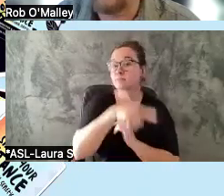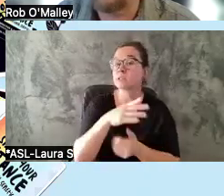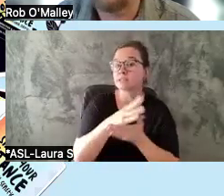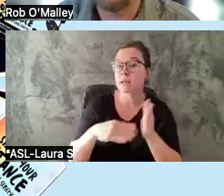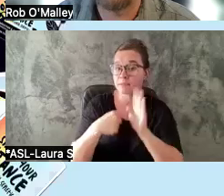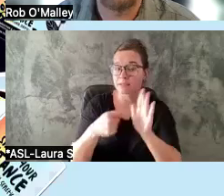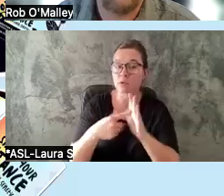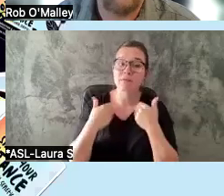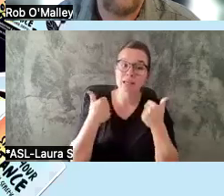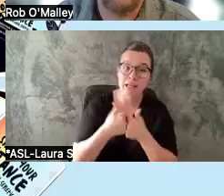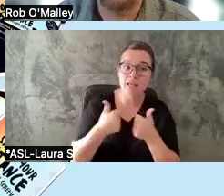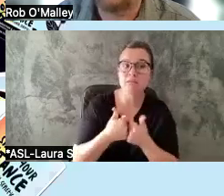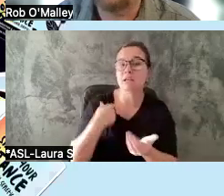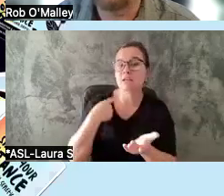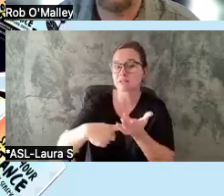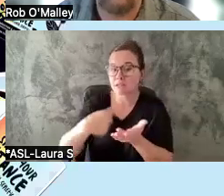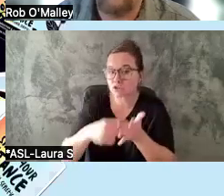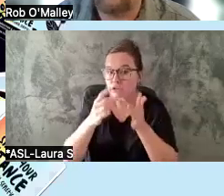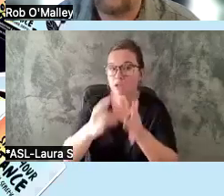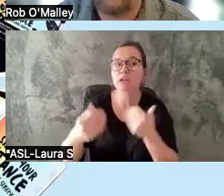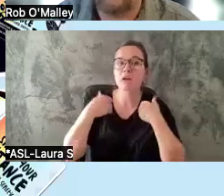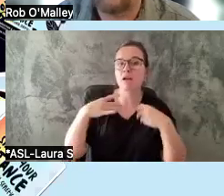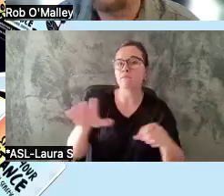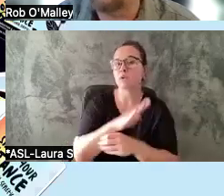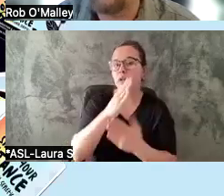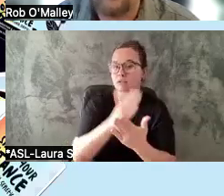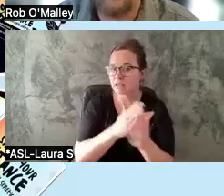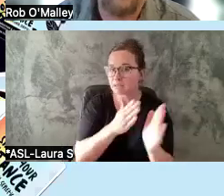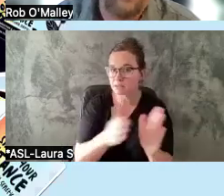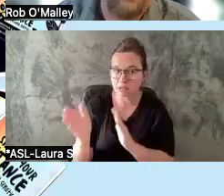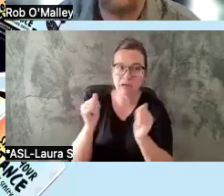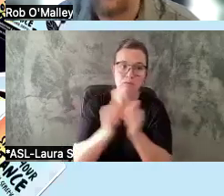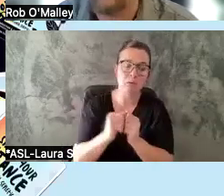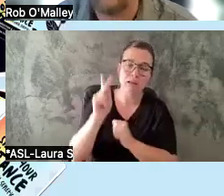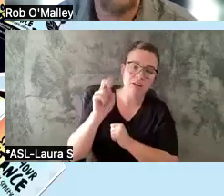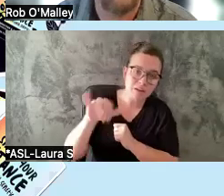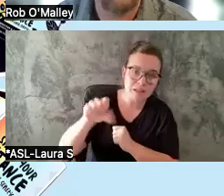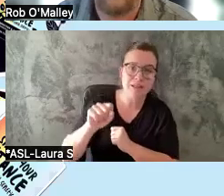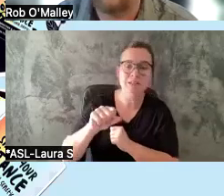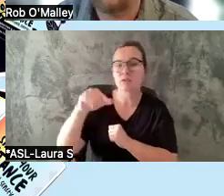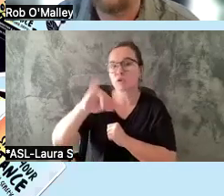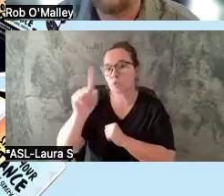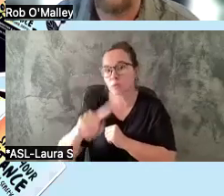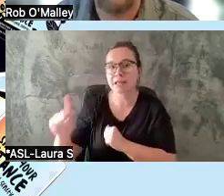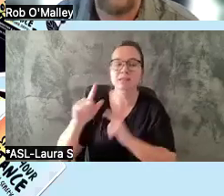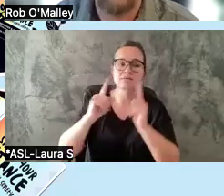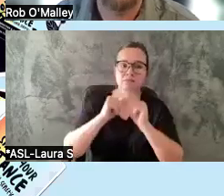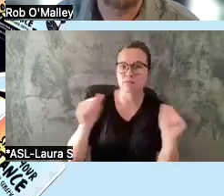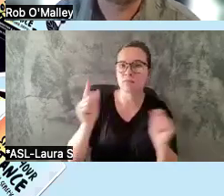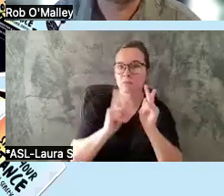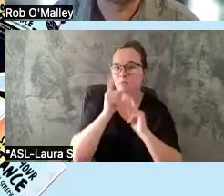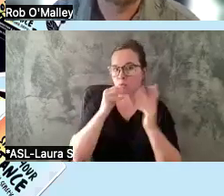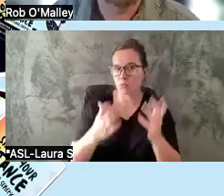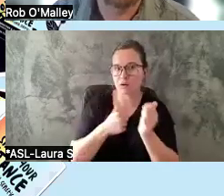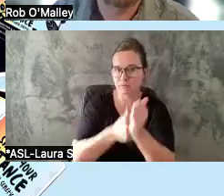examples. We have games, we have discussion guides, we have full lesson plans with keys and quizzes and things like that for people who want to go that